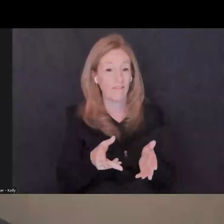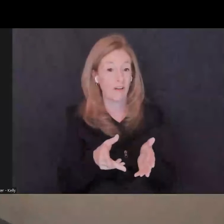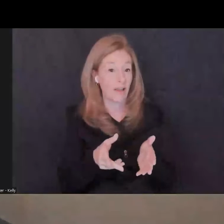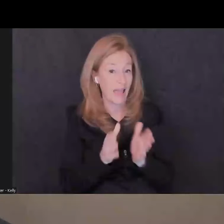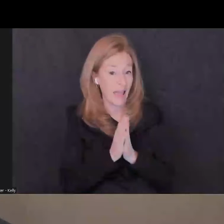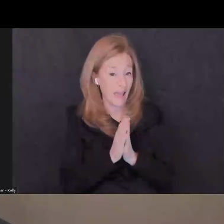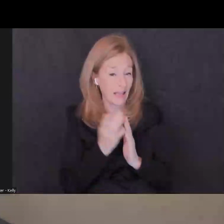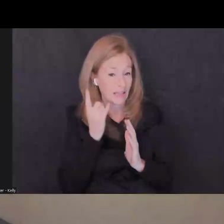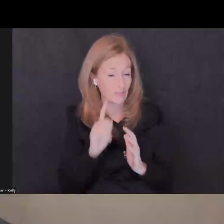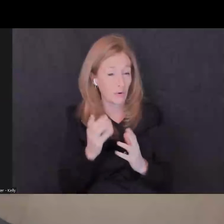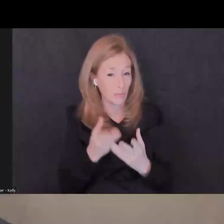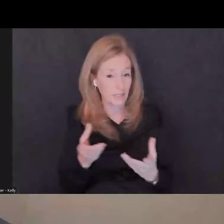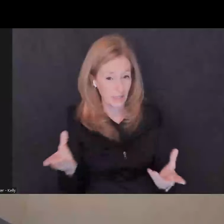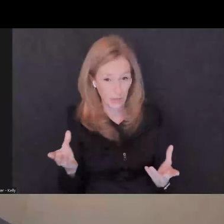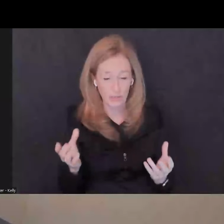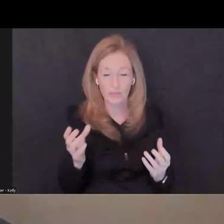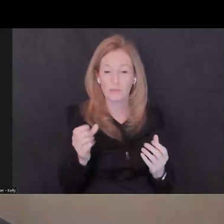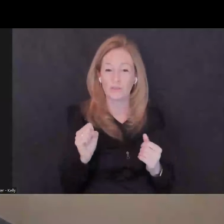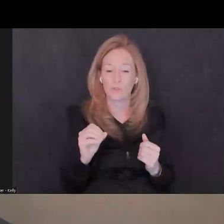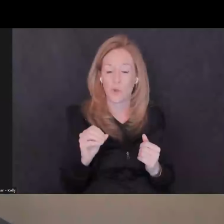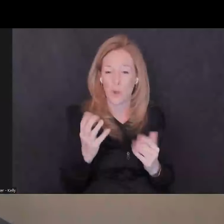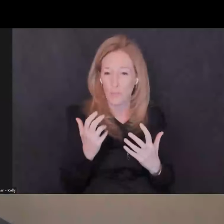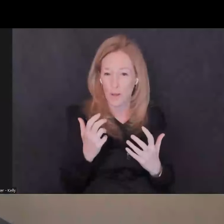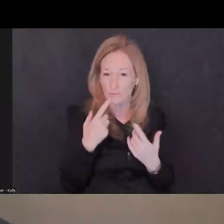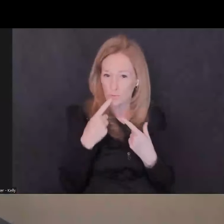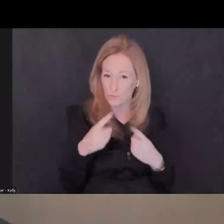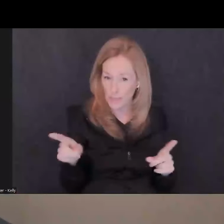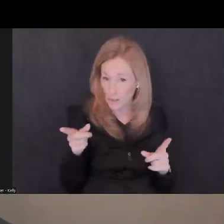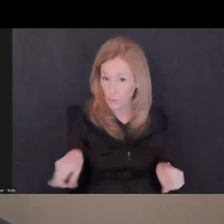materials. So I just want to address that with all of you.